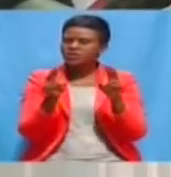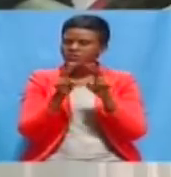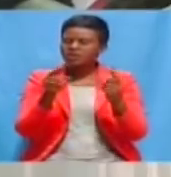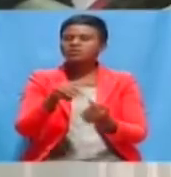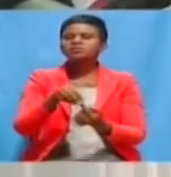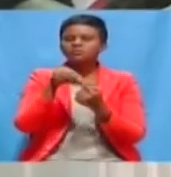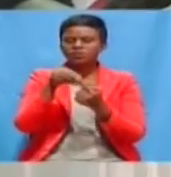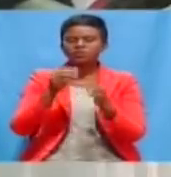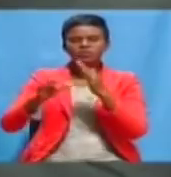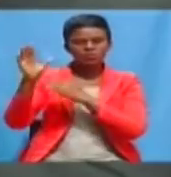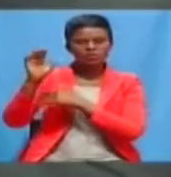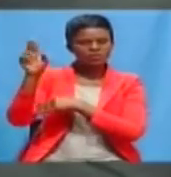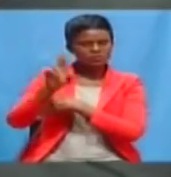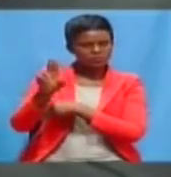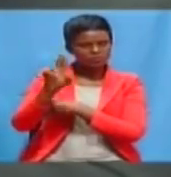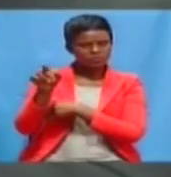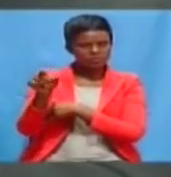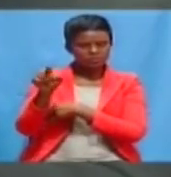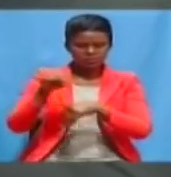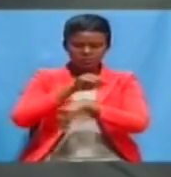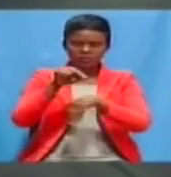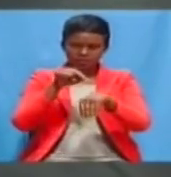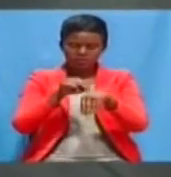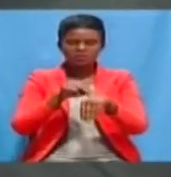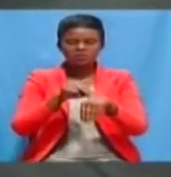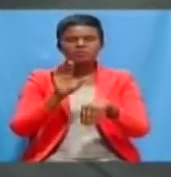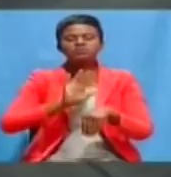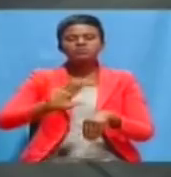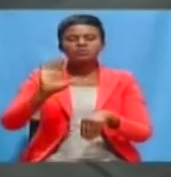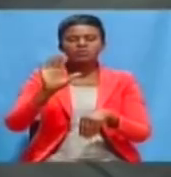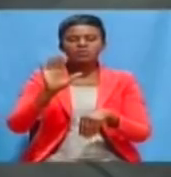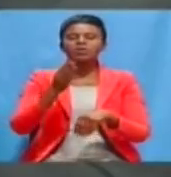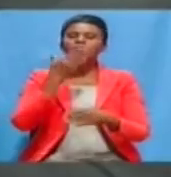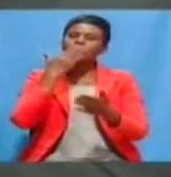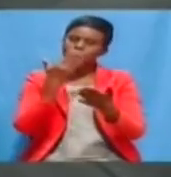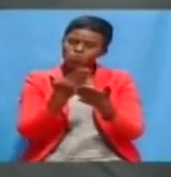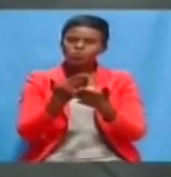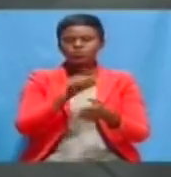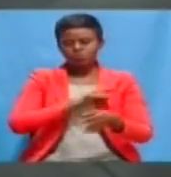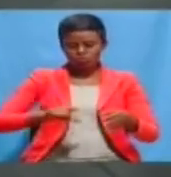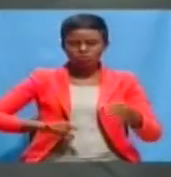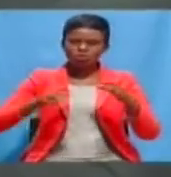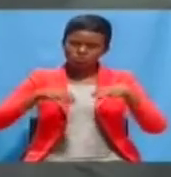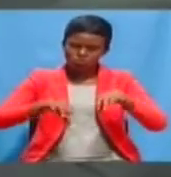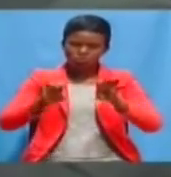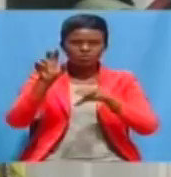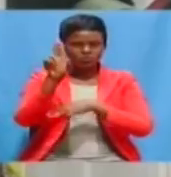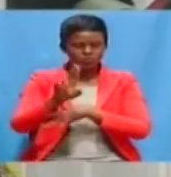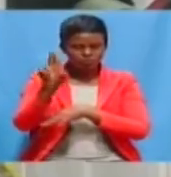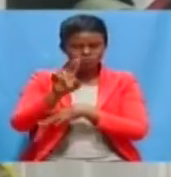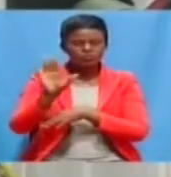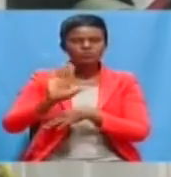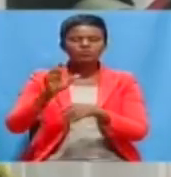God uses when raising a nation of his own. May the good Lord continue to use this gift in